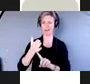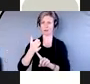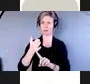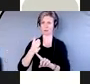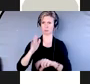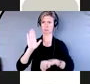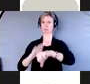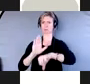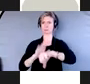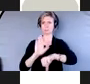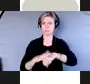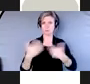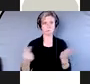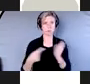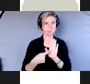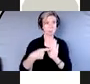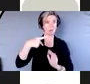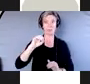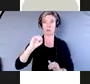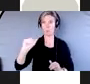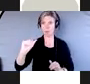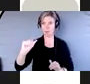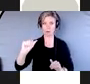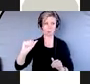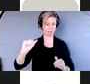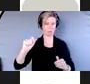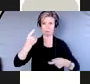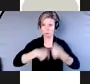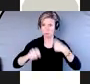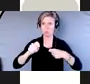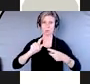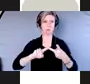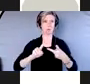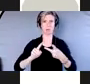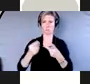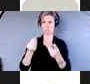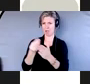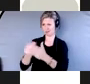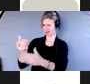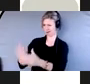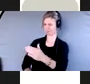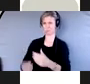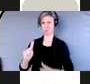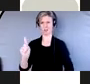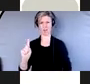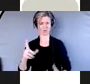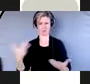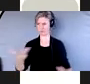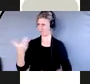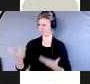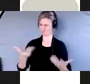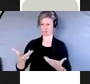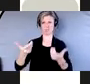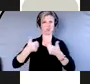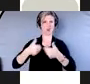someone's bank account, someone's, you know, stolen their pension checks, forged documents,